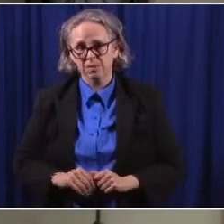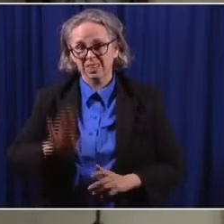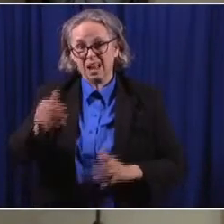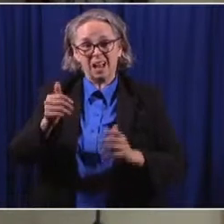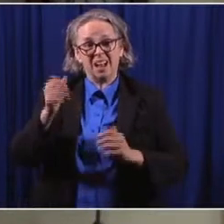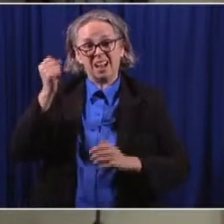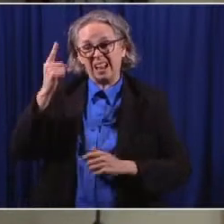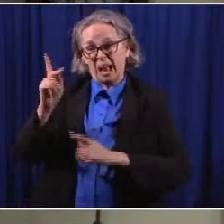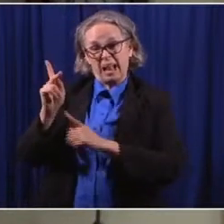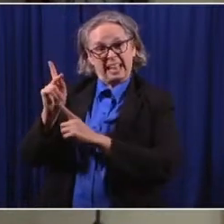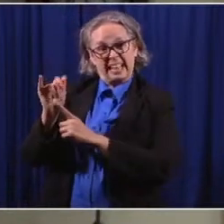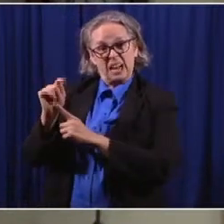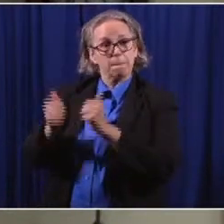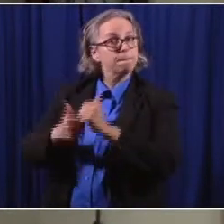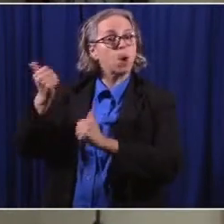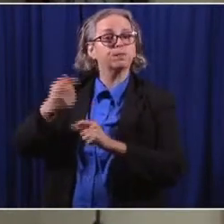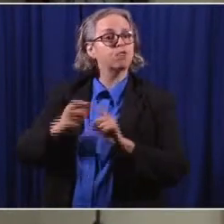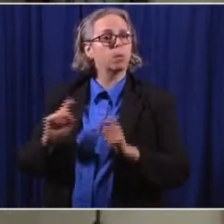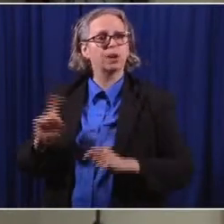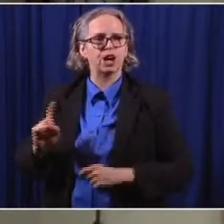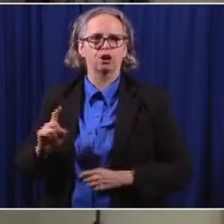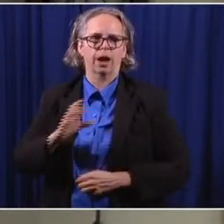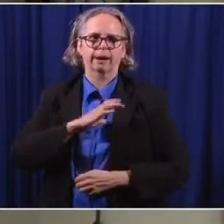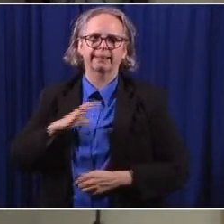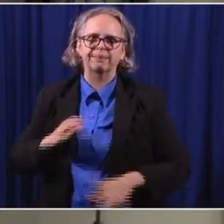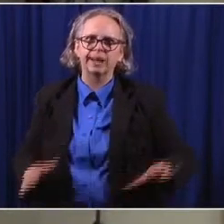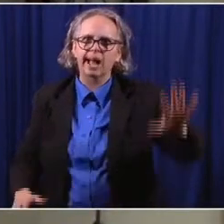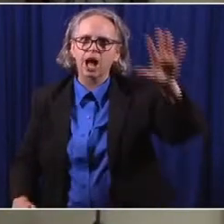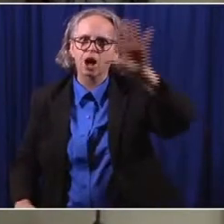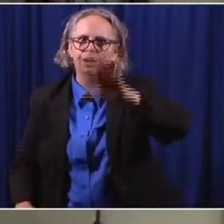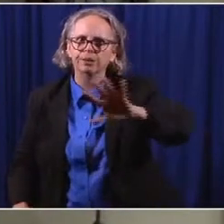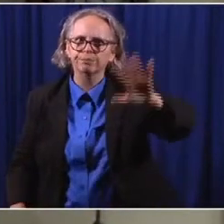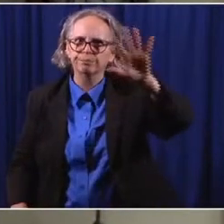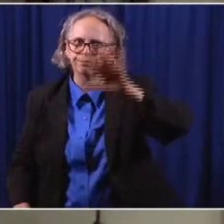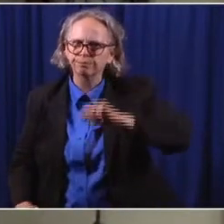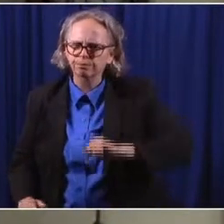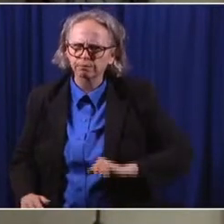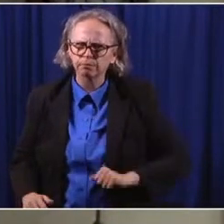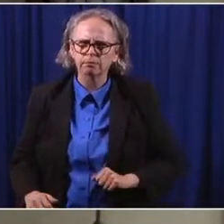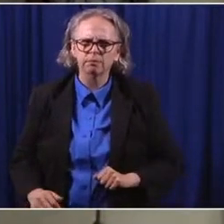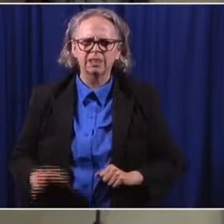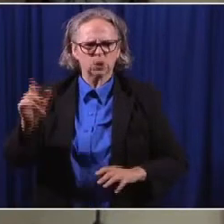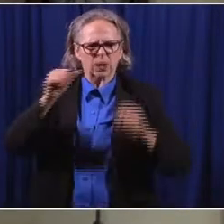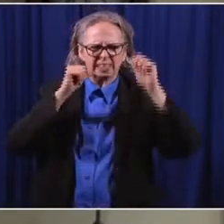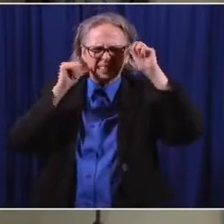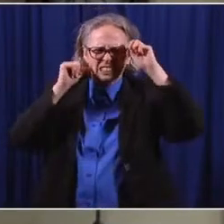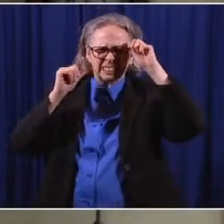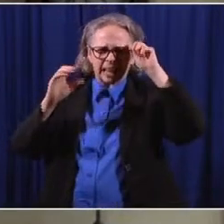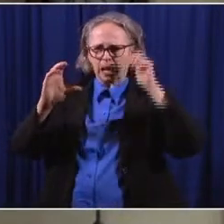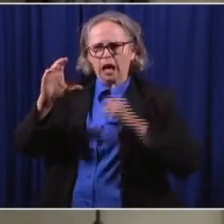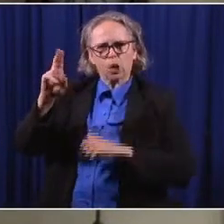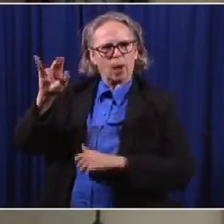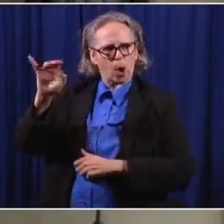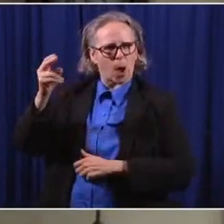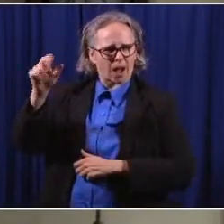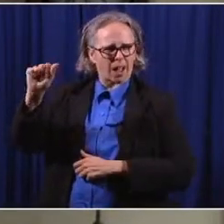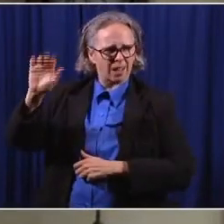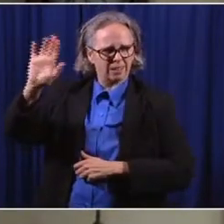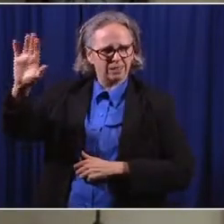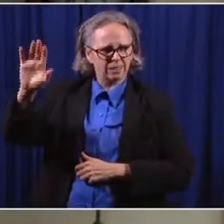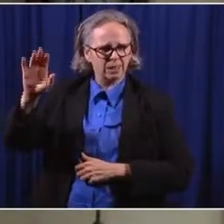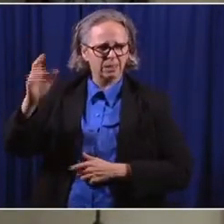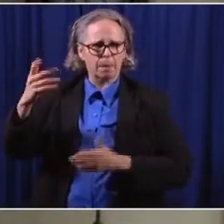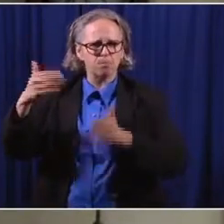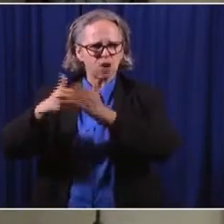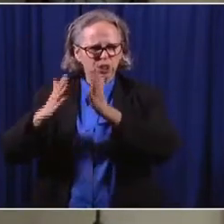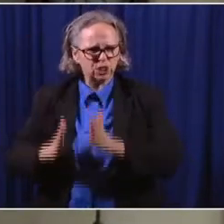from Cleveland. Yesterday, Cuyahoga County Prosecuting Attorney Michael O'Malley announced that his office has now indicted more